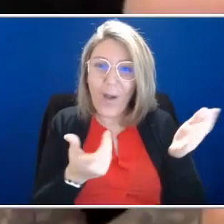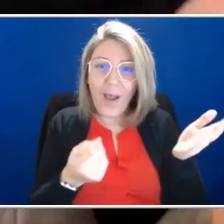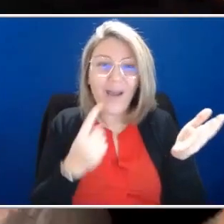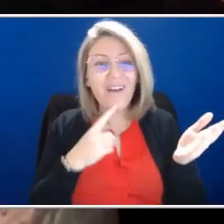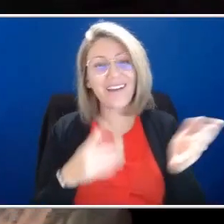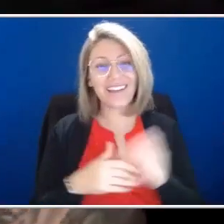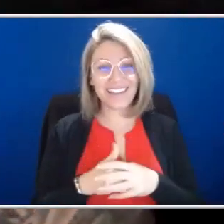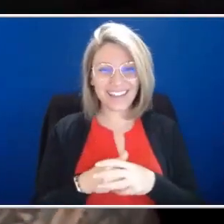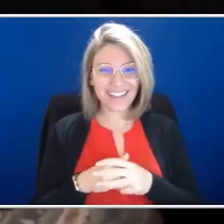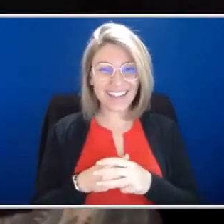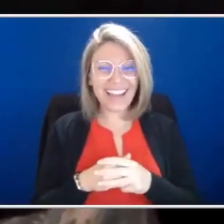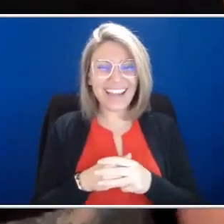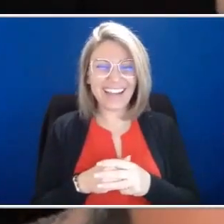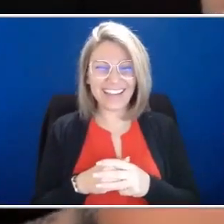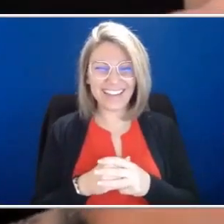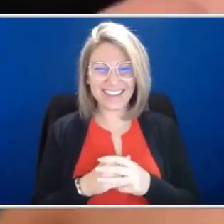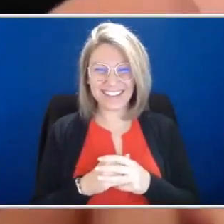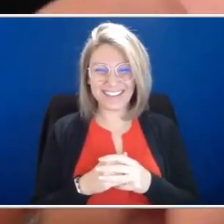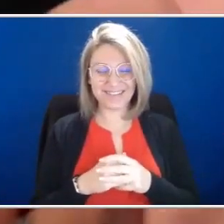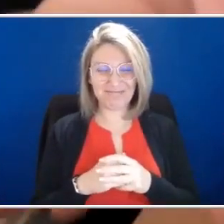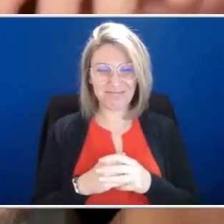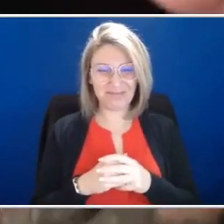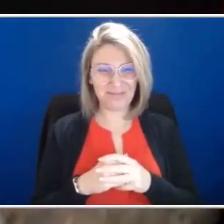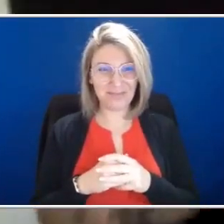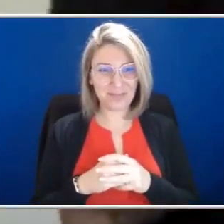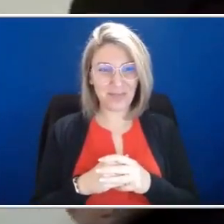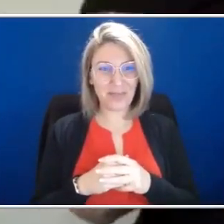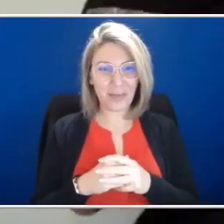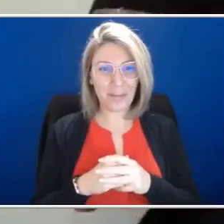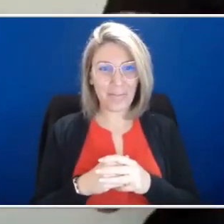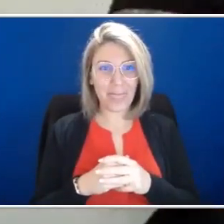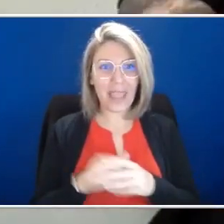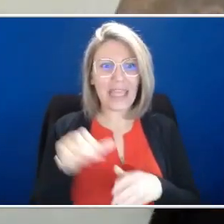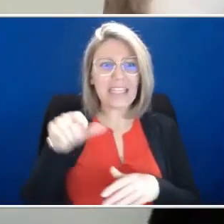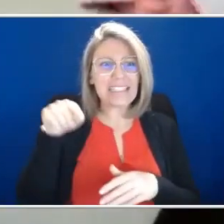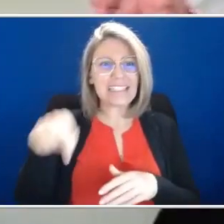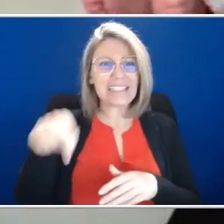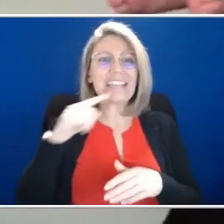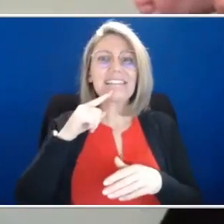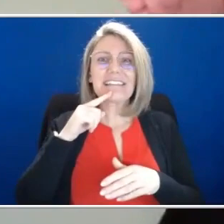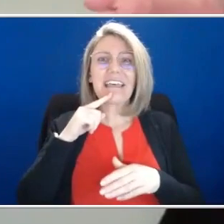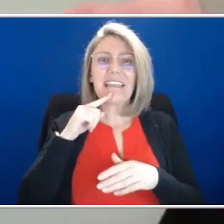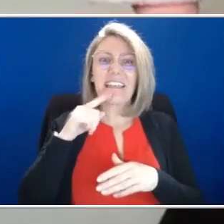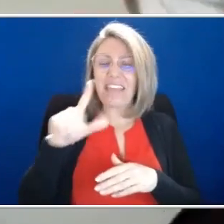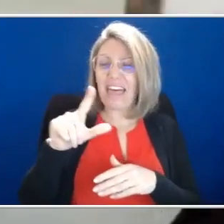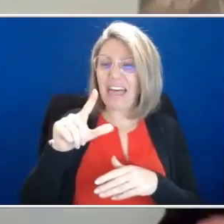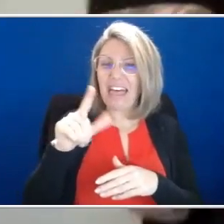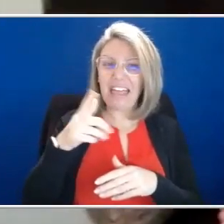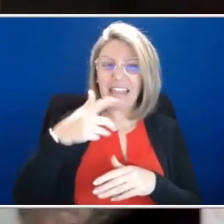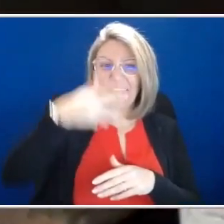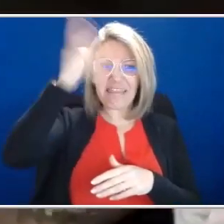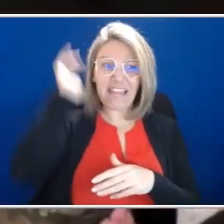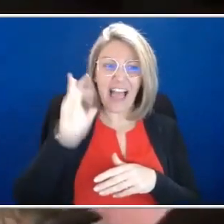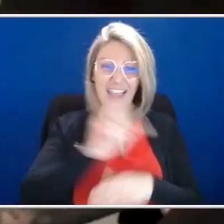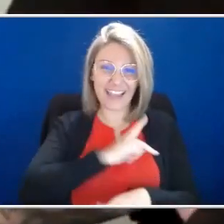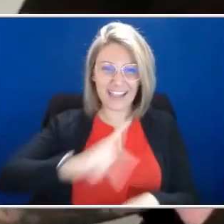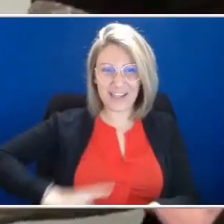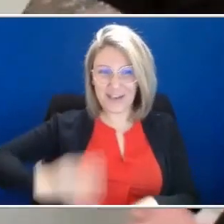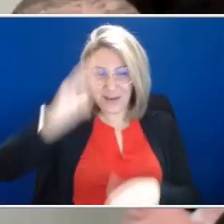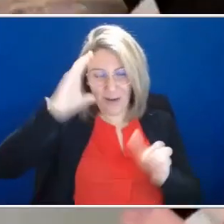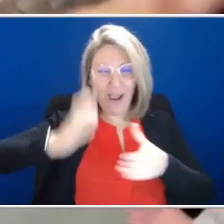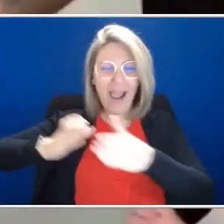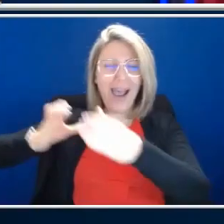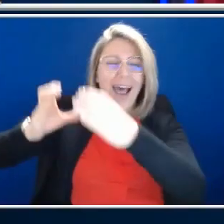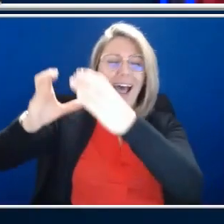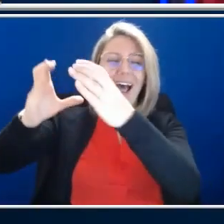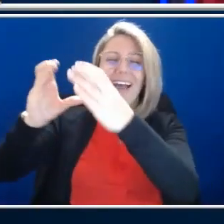she? Is this our Lion King moment? Are you Simba? Yes. She's adorable.